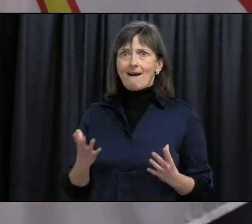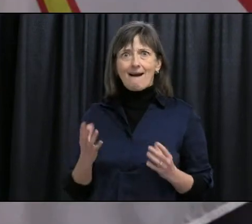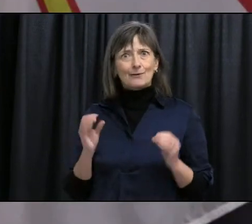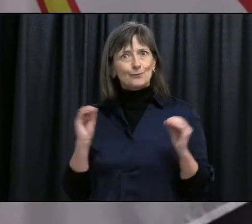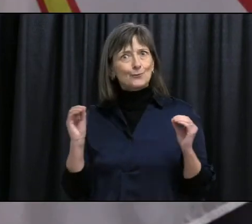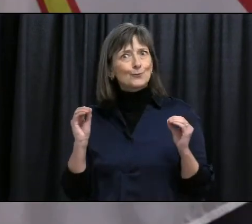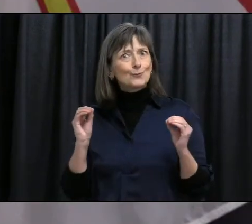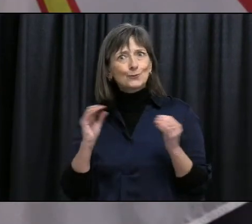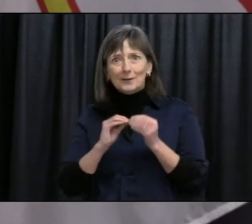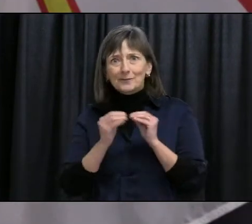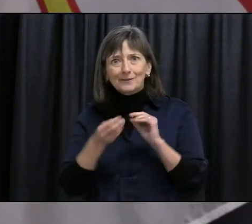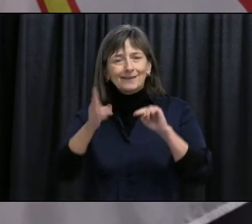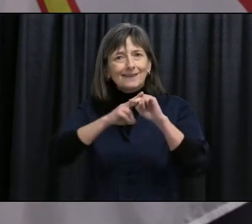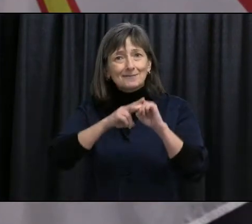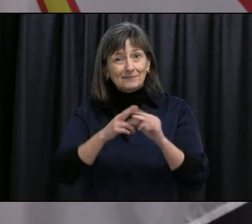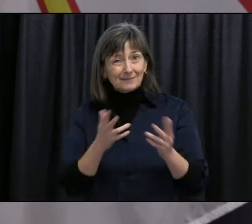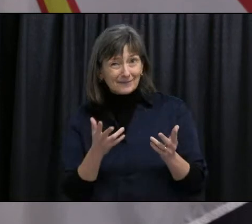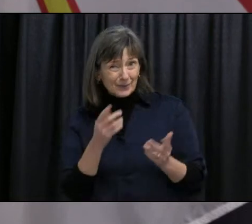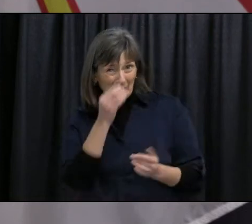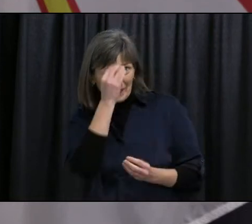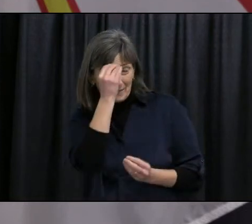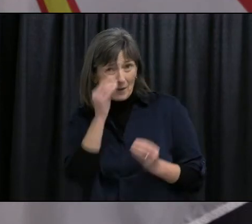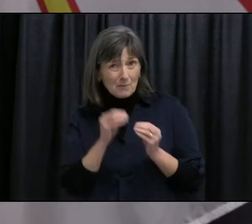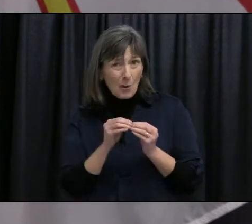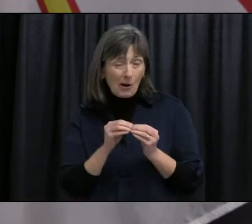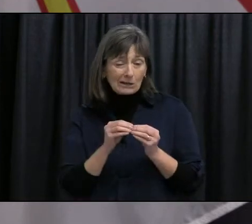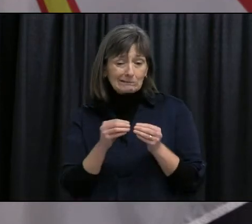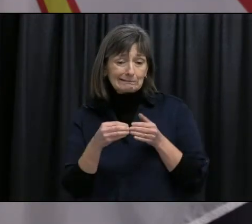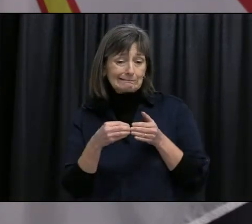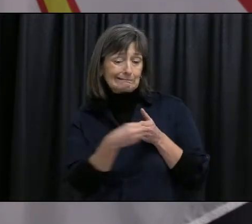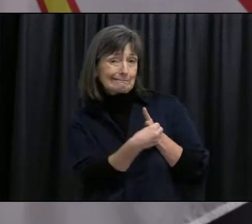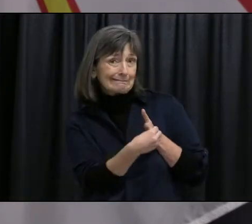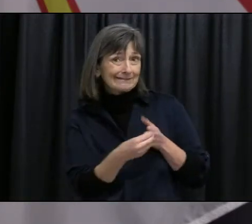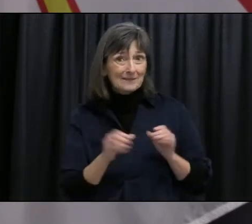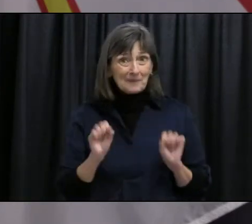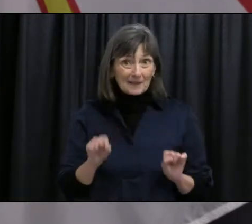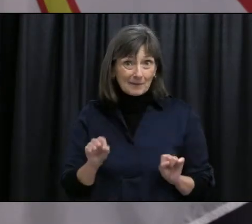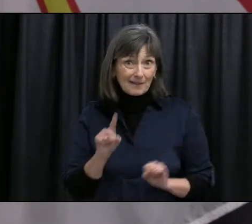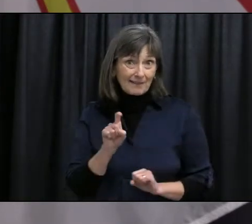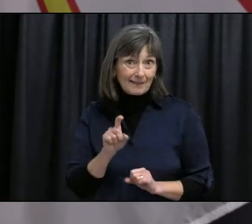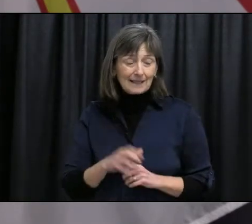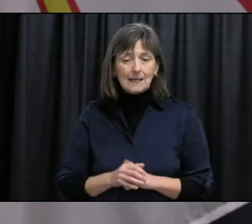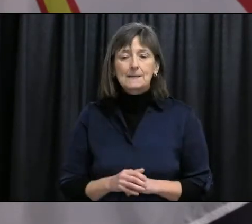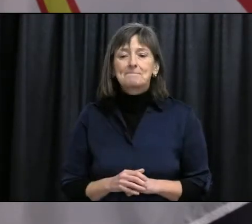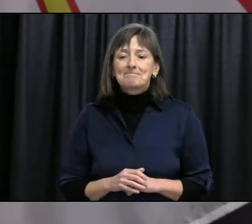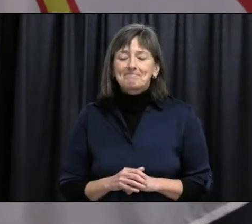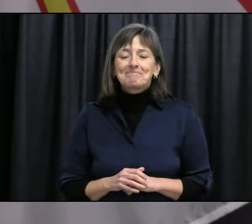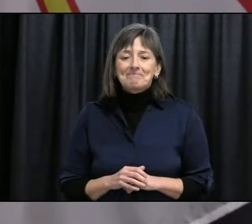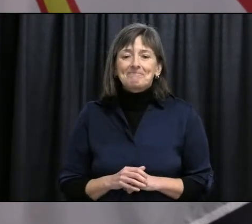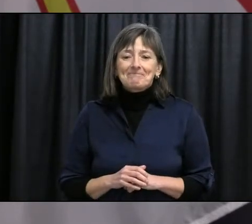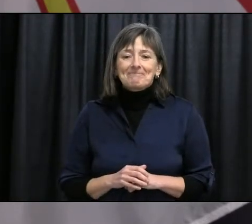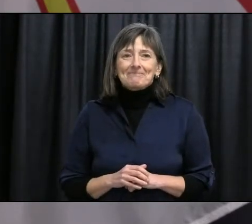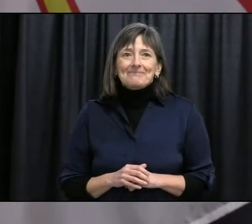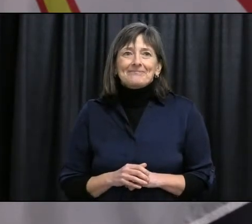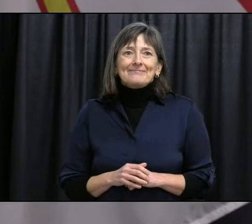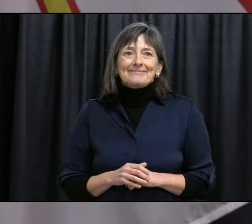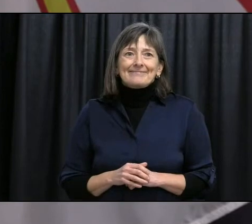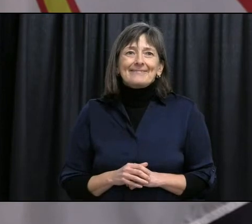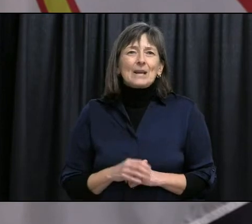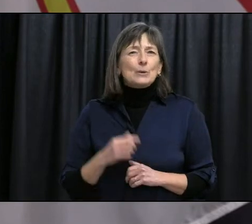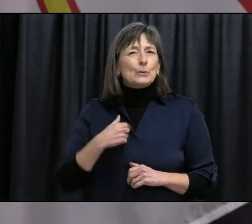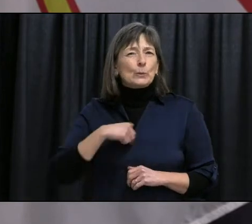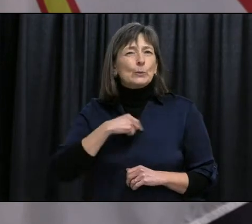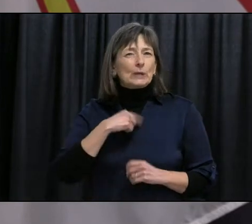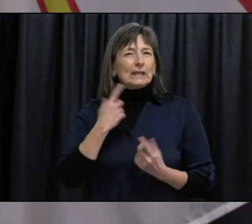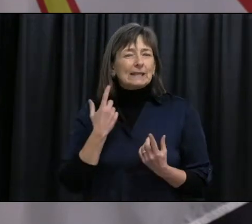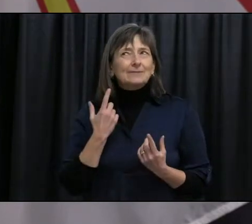that. Yeah, so thanks, Peter. As we've said many times before, we don't make our decisions about